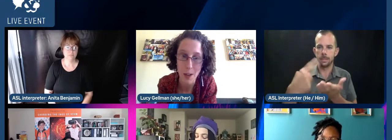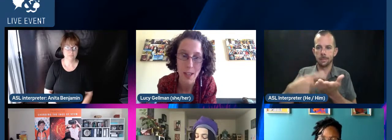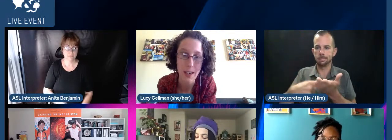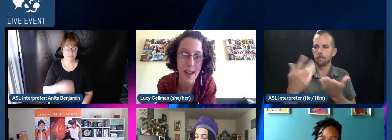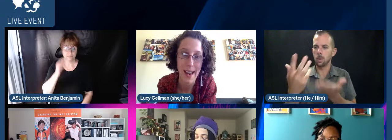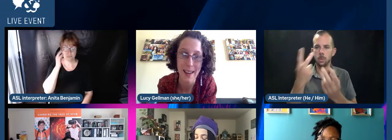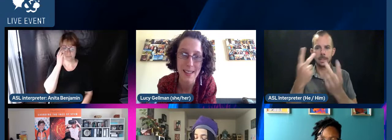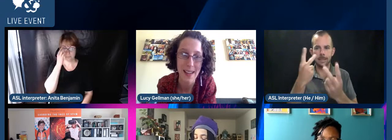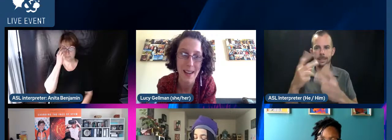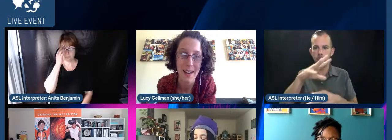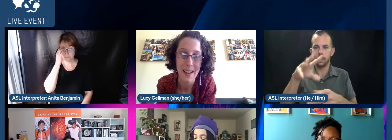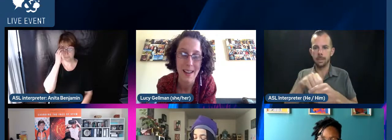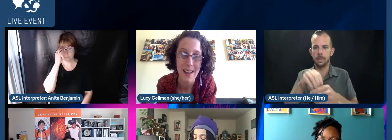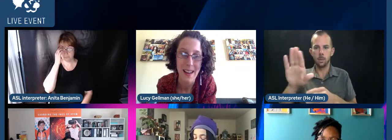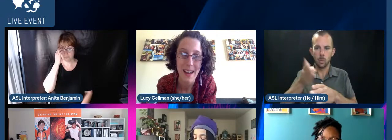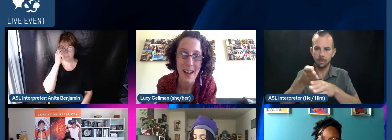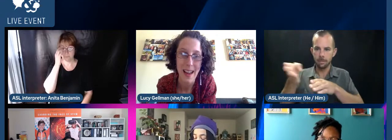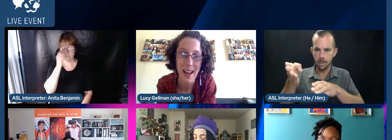can imagine